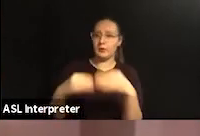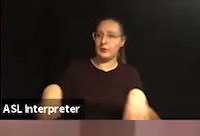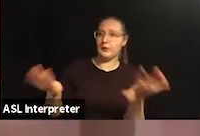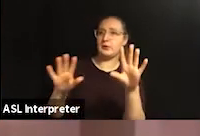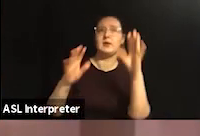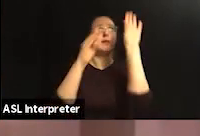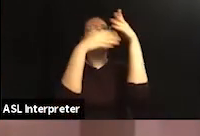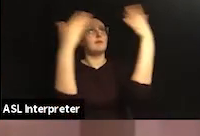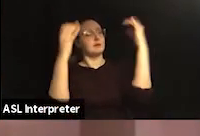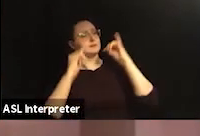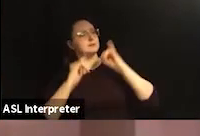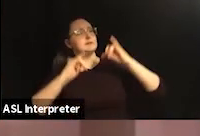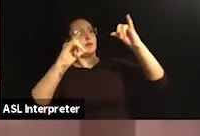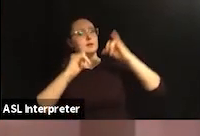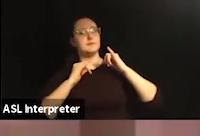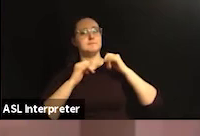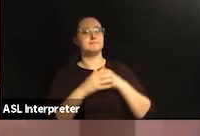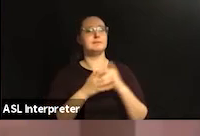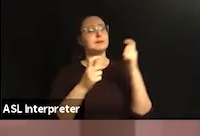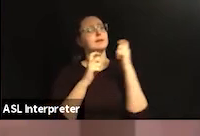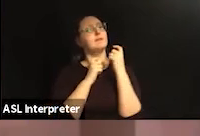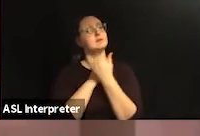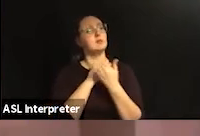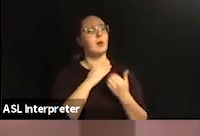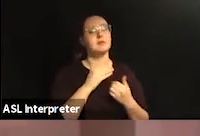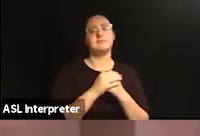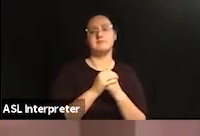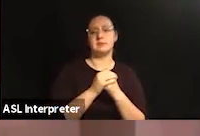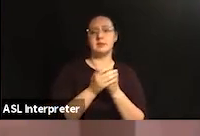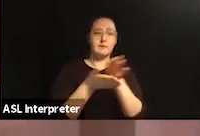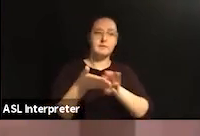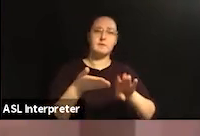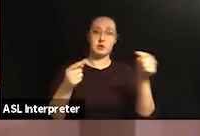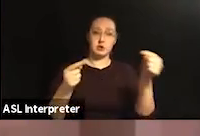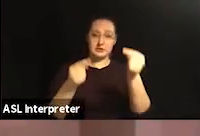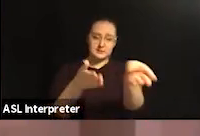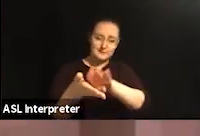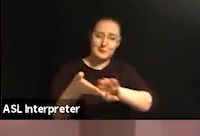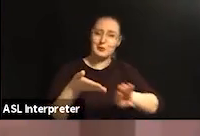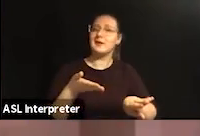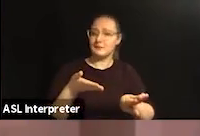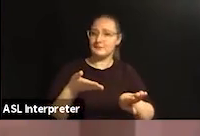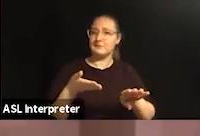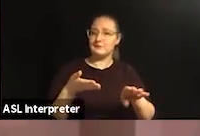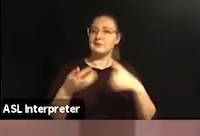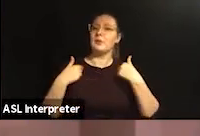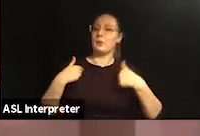today our daily bread. Forgive us our sins, as we forgive those who sin against